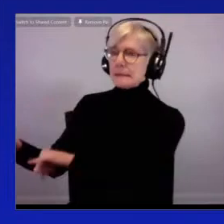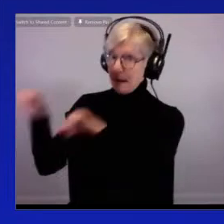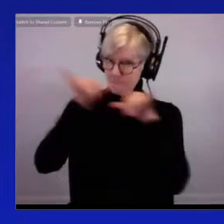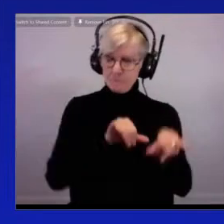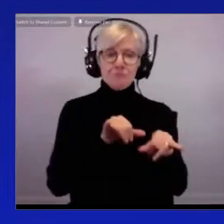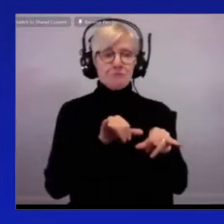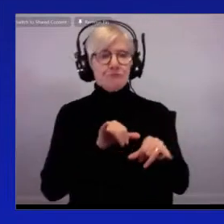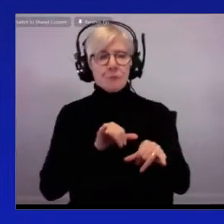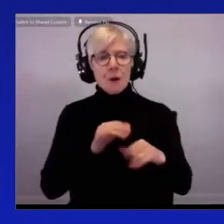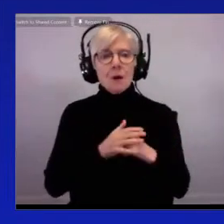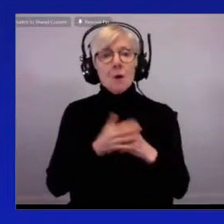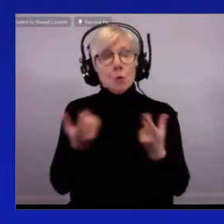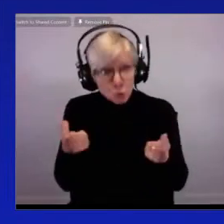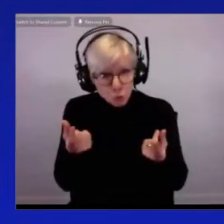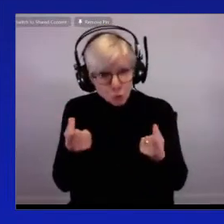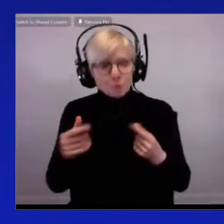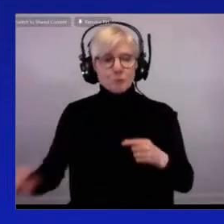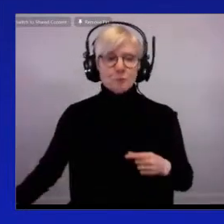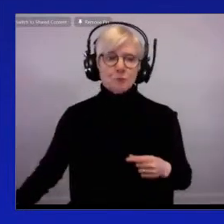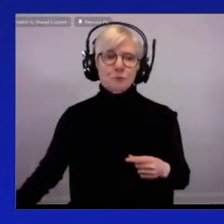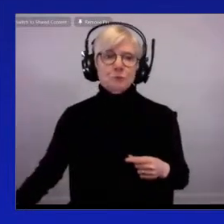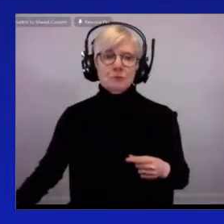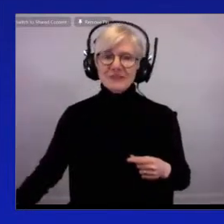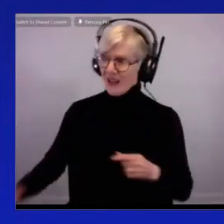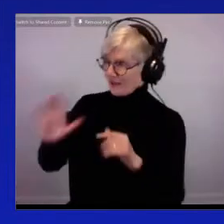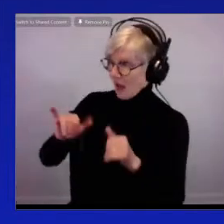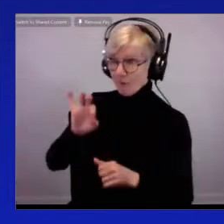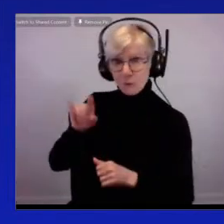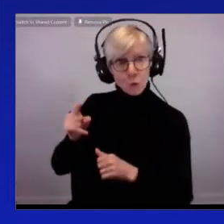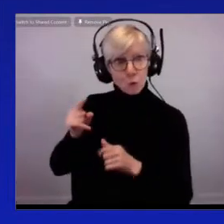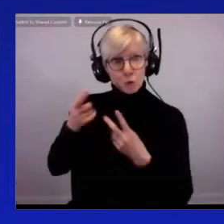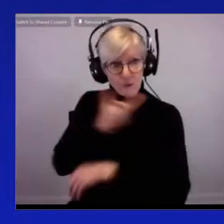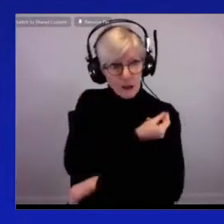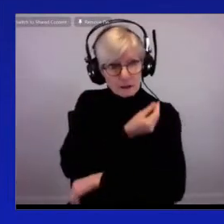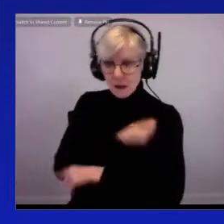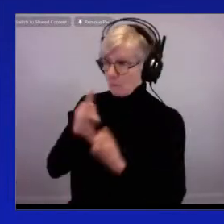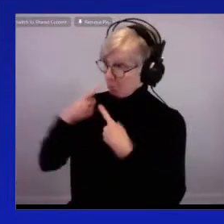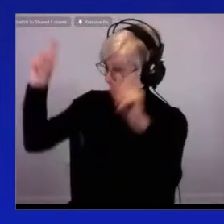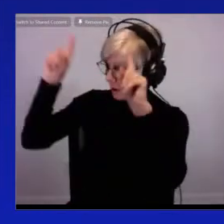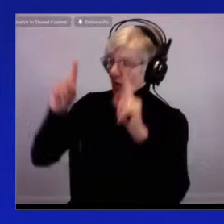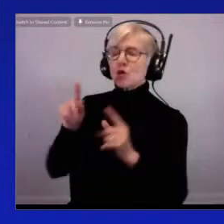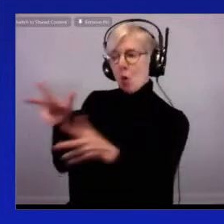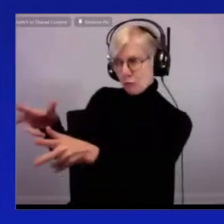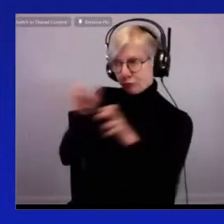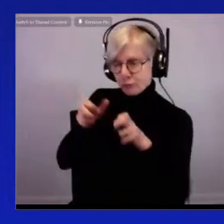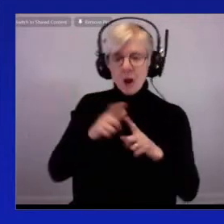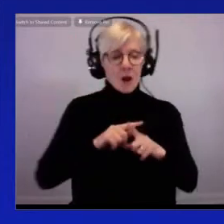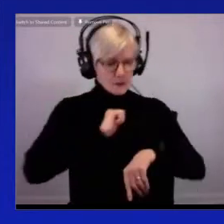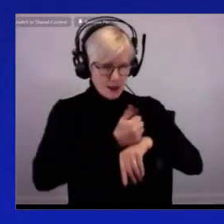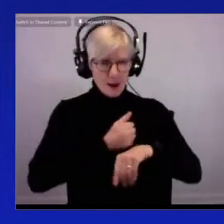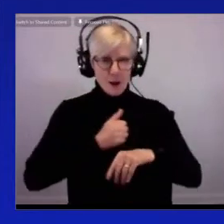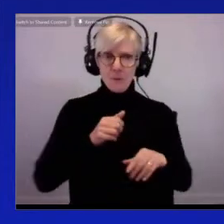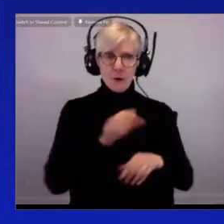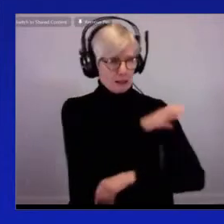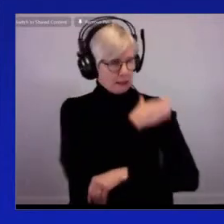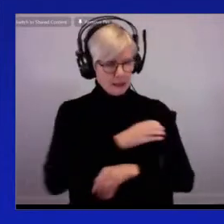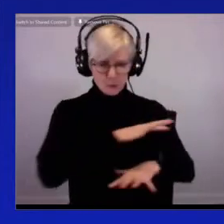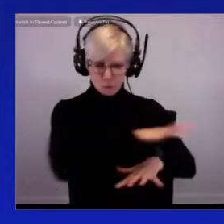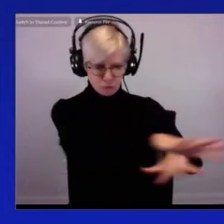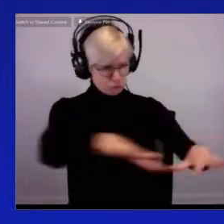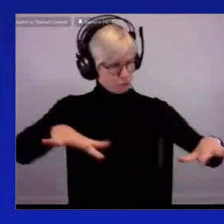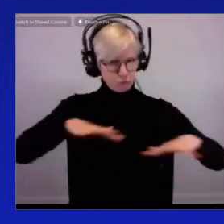past. We're going with what works, and we're tested and established floor plans based on successful flu vaccine